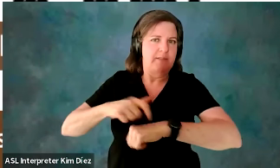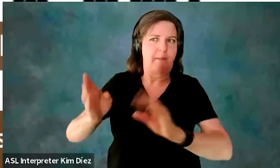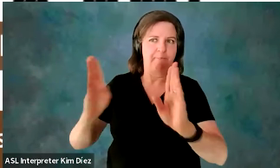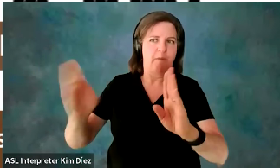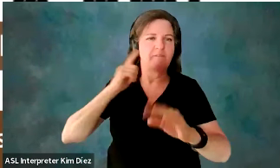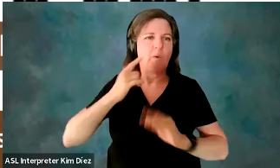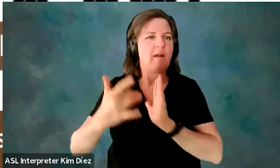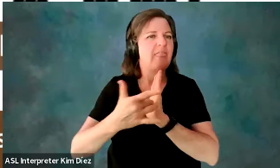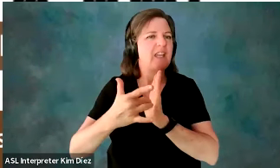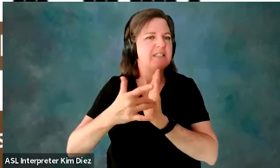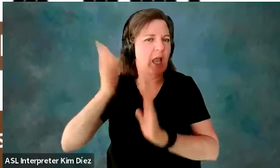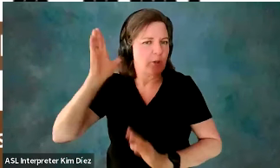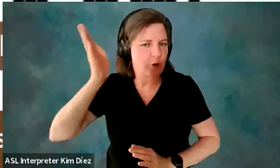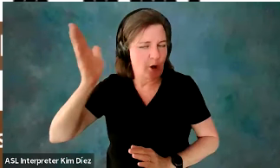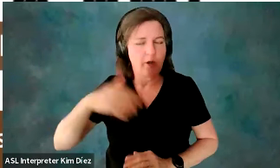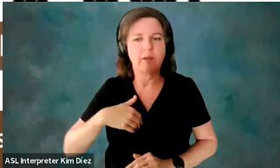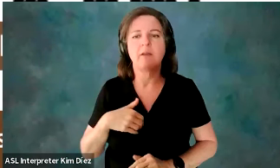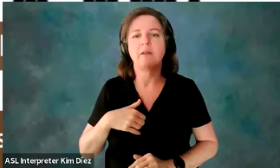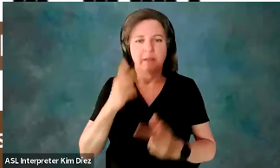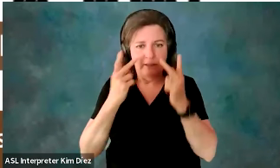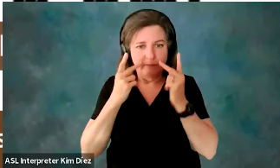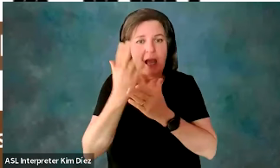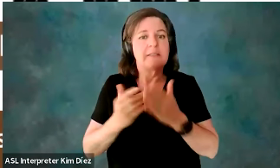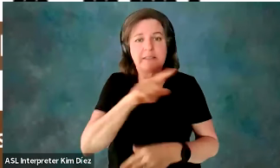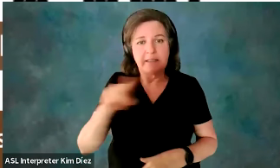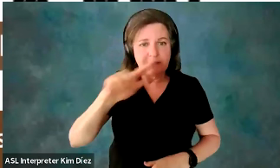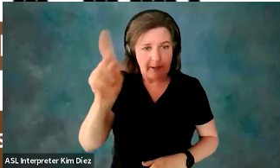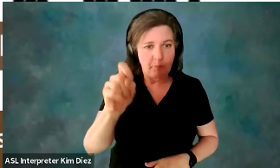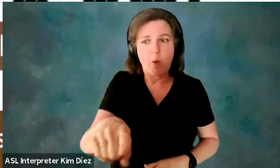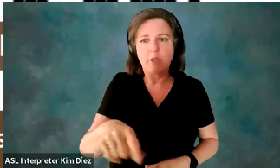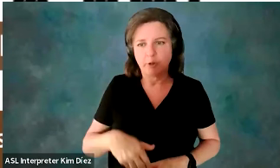So I see some questions.